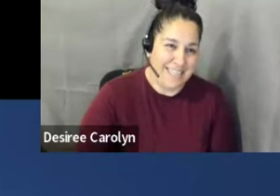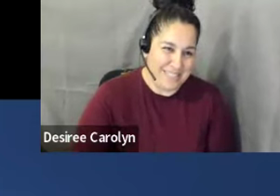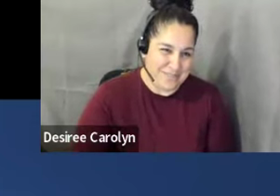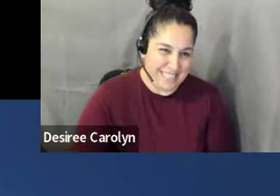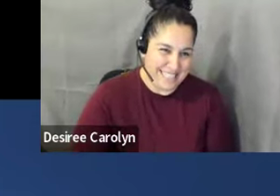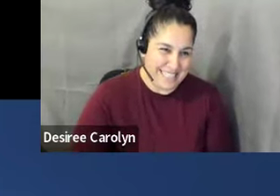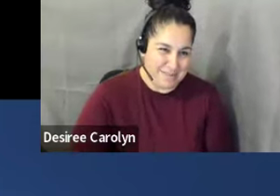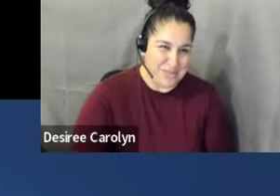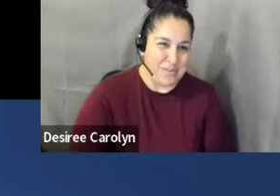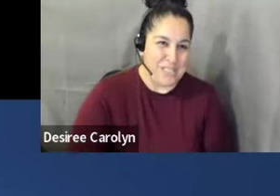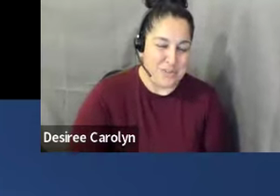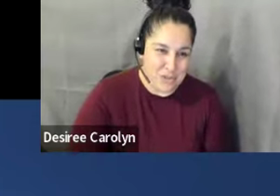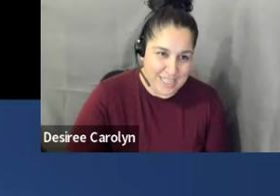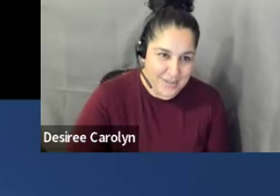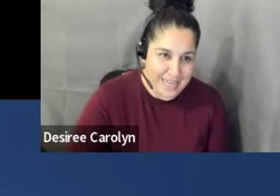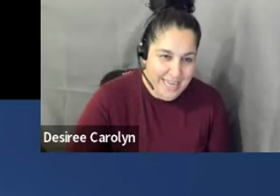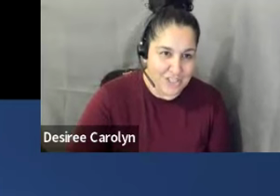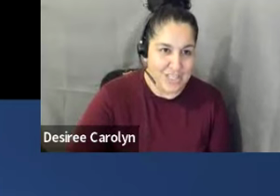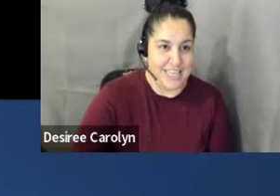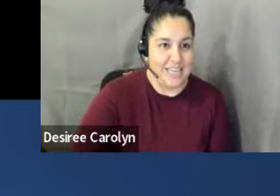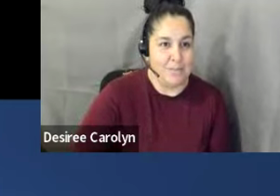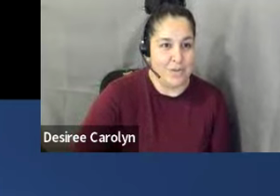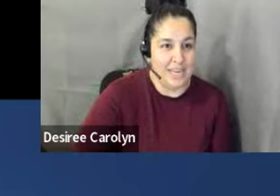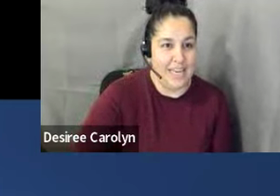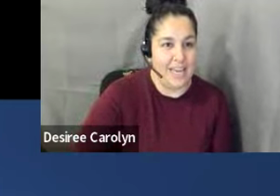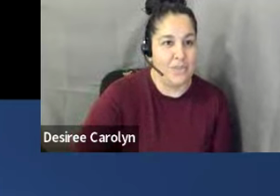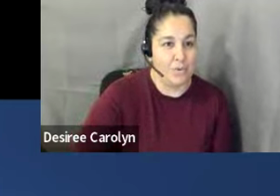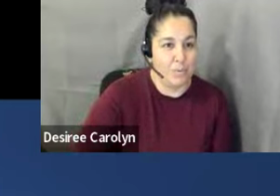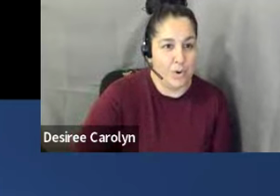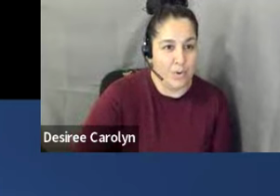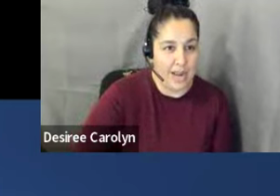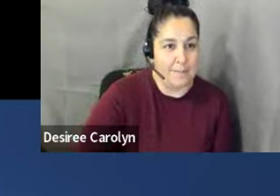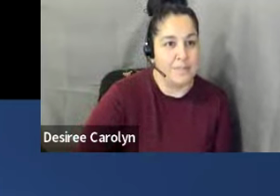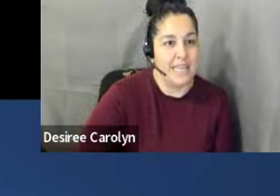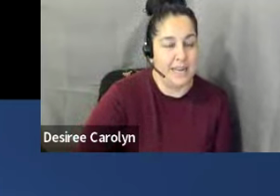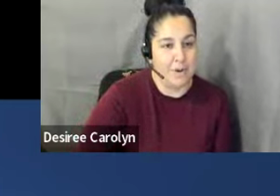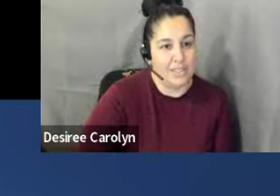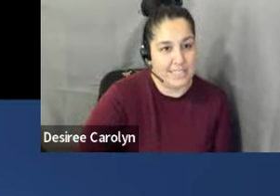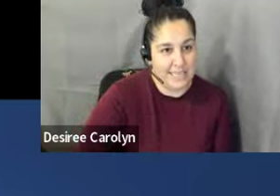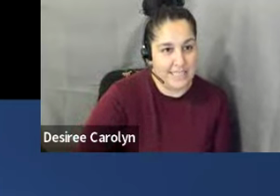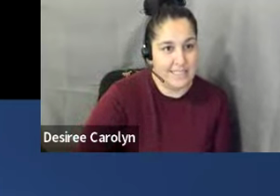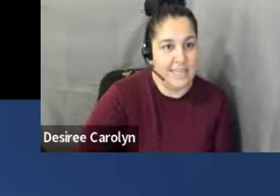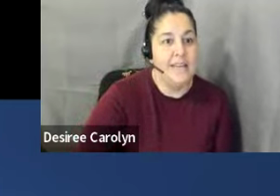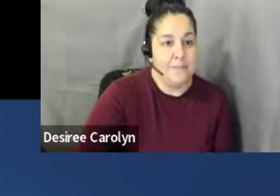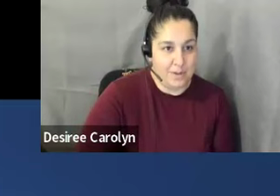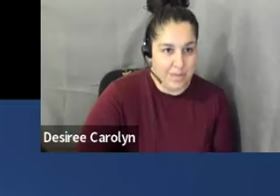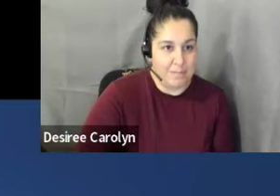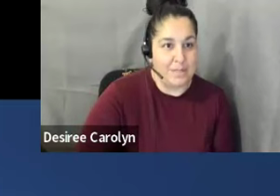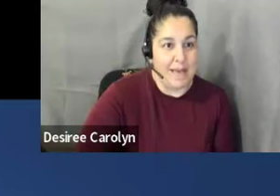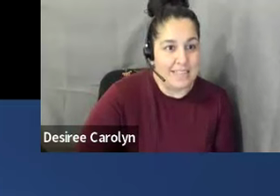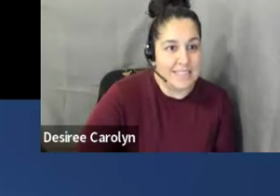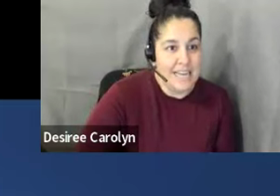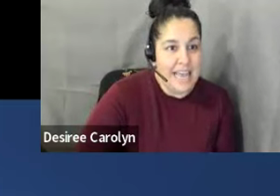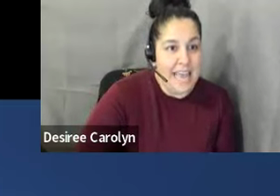is kind of self-exclamatory. We do try to engage the community through programs and policies that